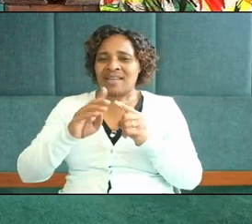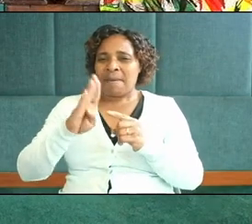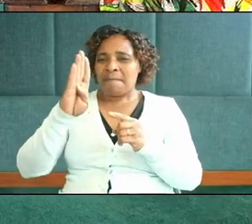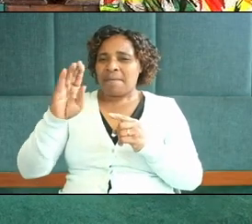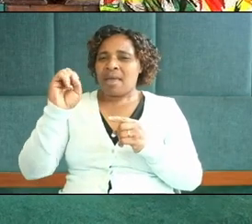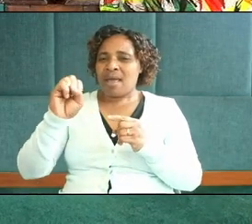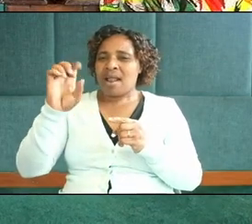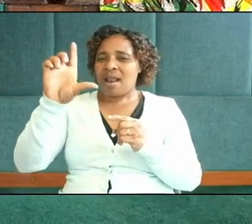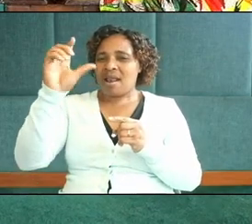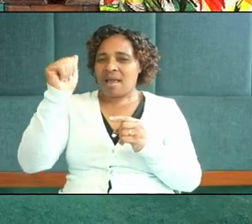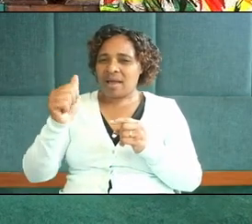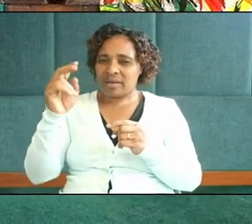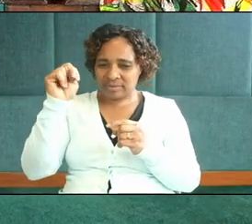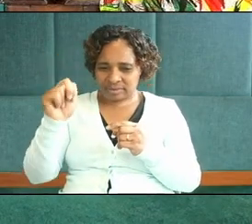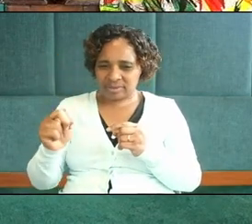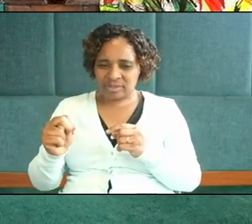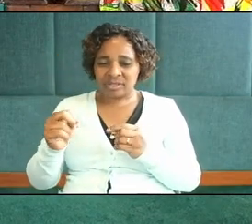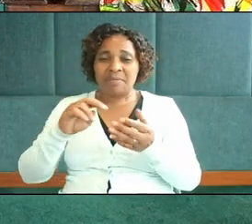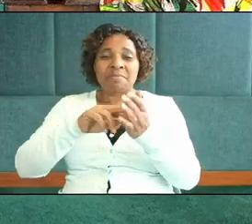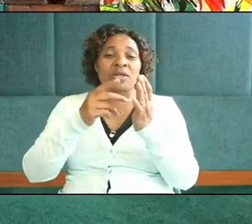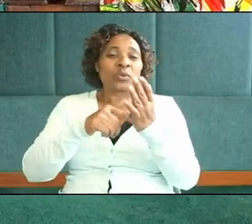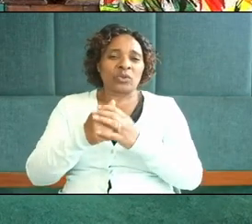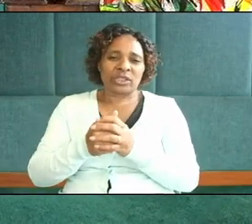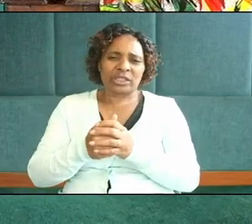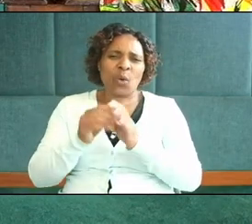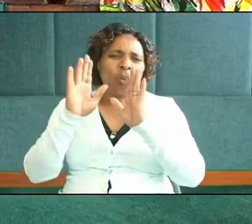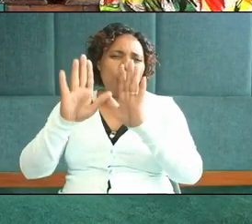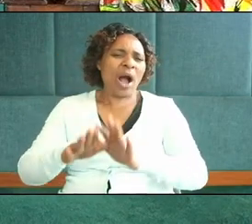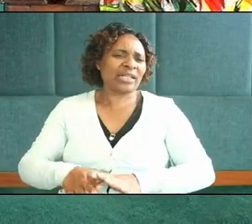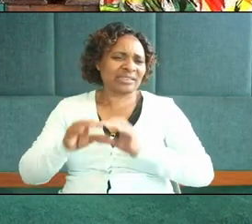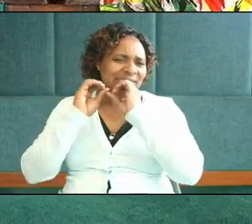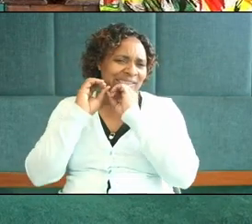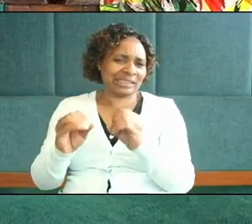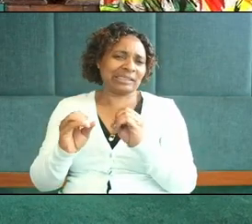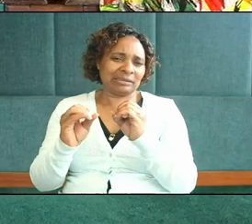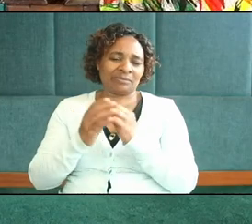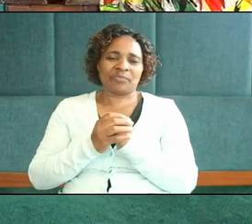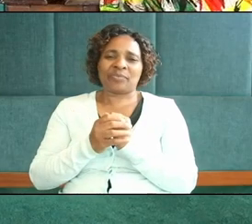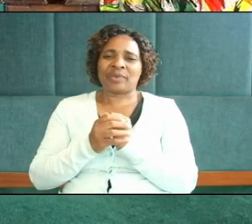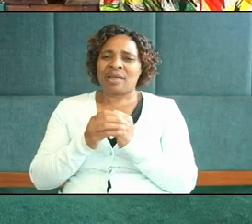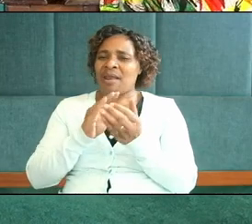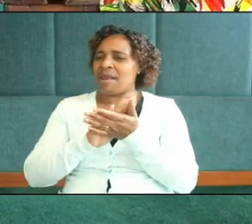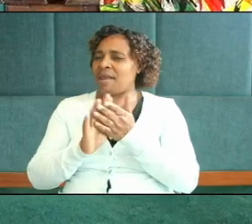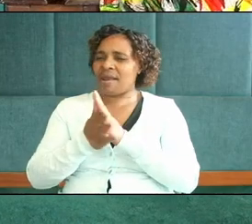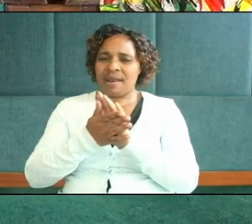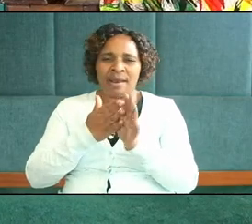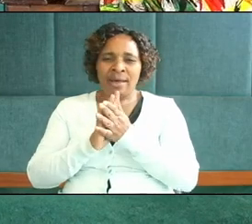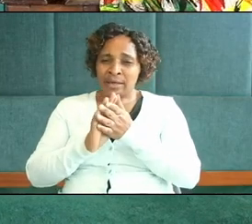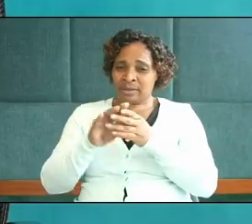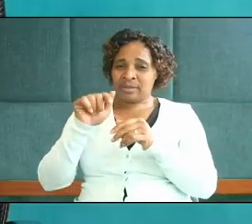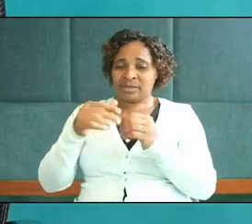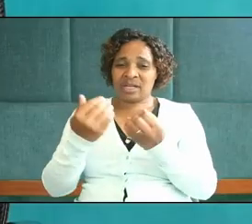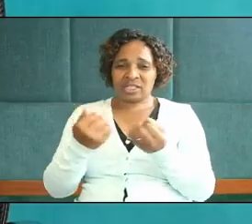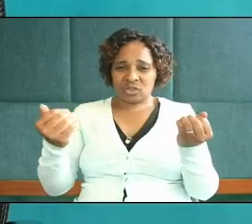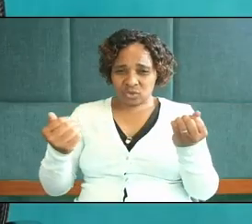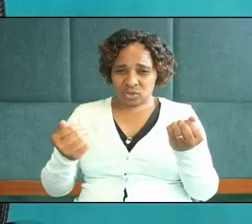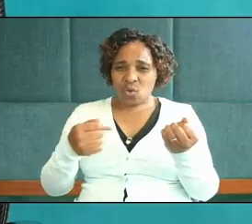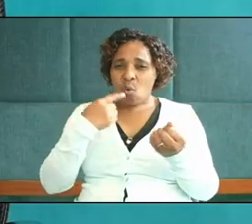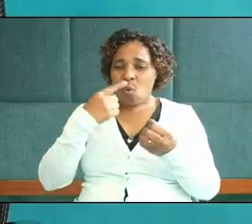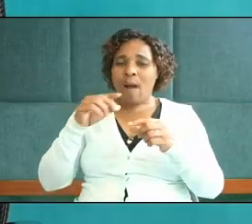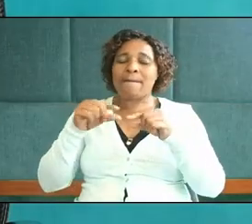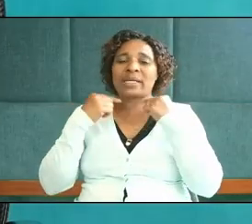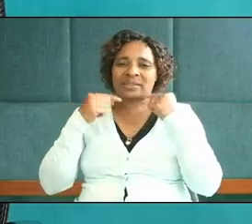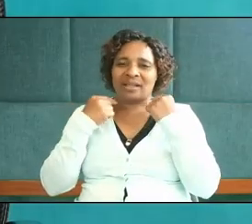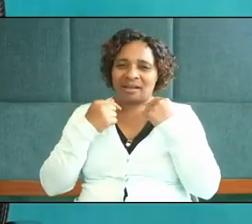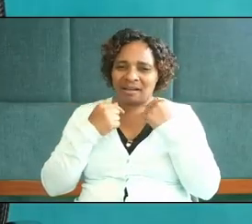you go and look at its meaning, it means worthless, people who are worthless. So you can imagine these are the children of a priest and